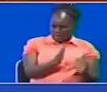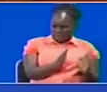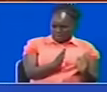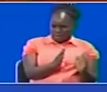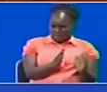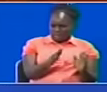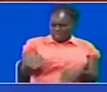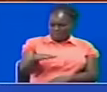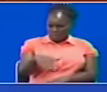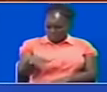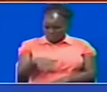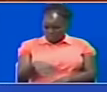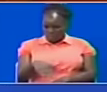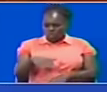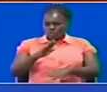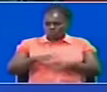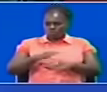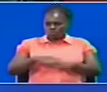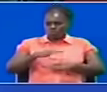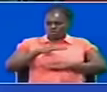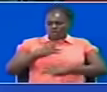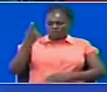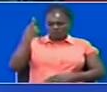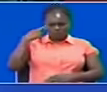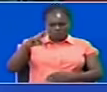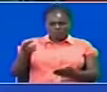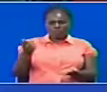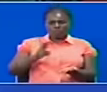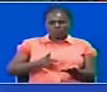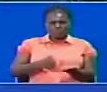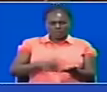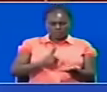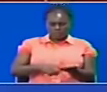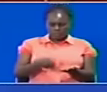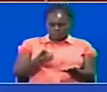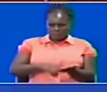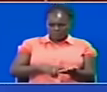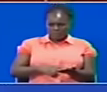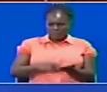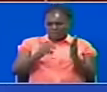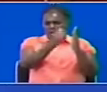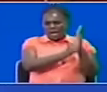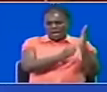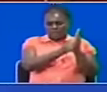an environment that is enabling for that exercise to be done. The IEBC Act,